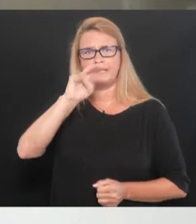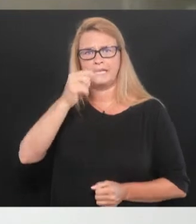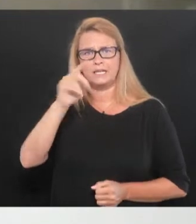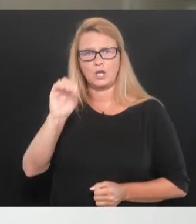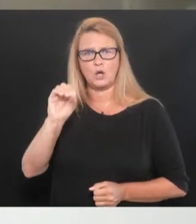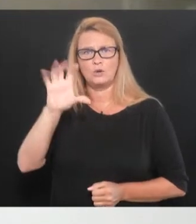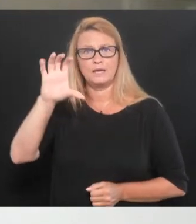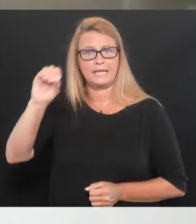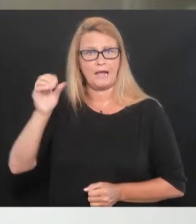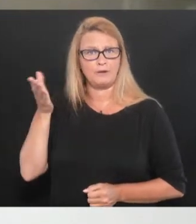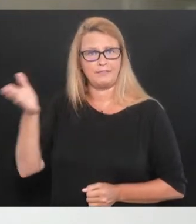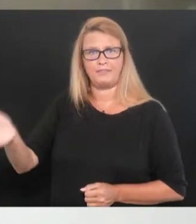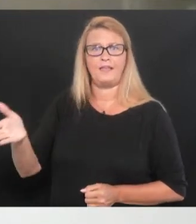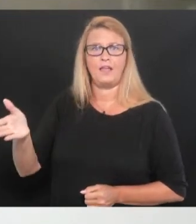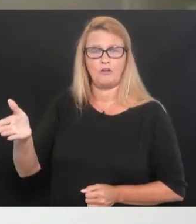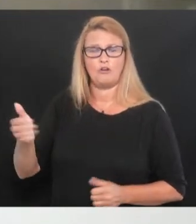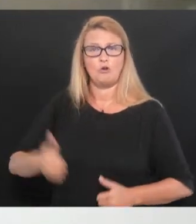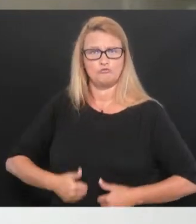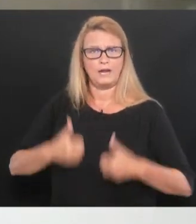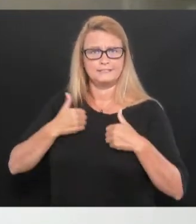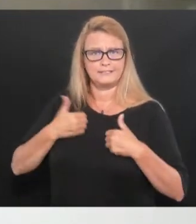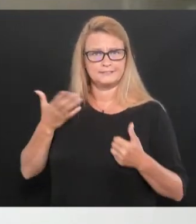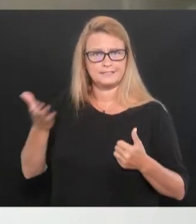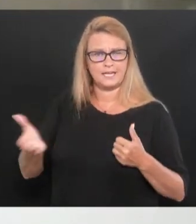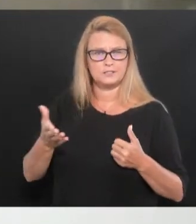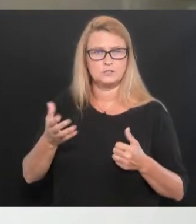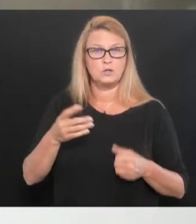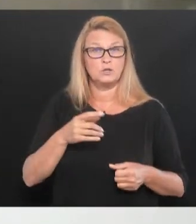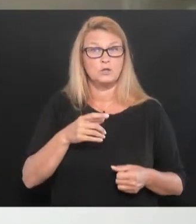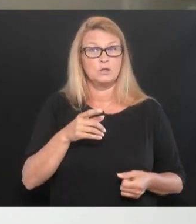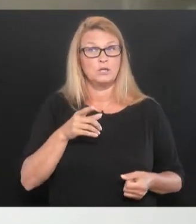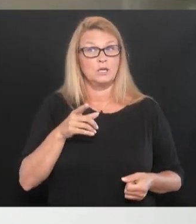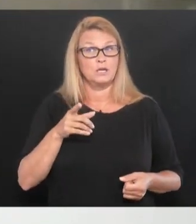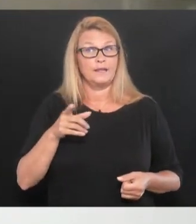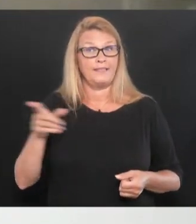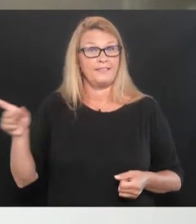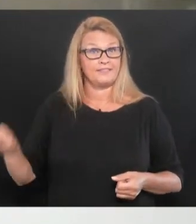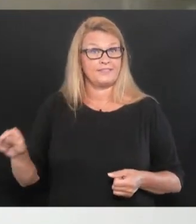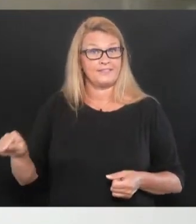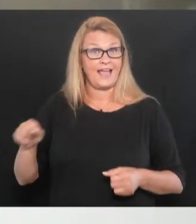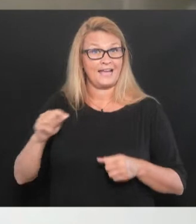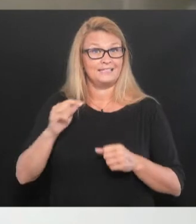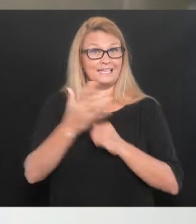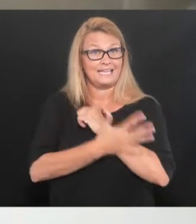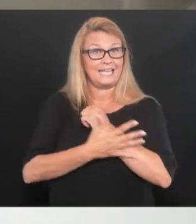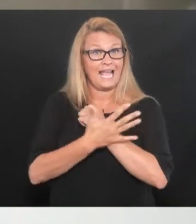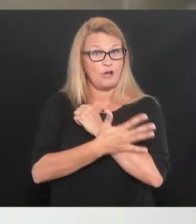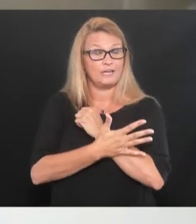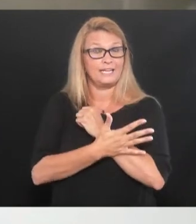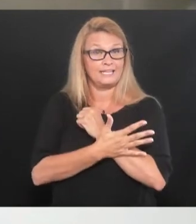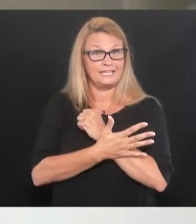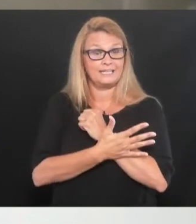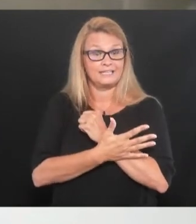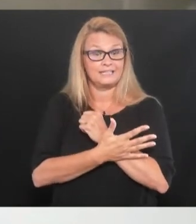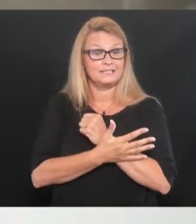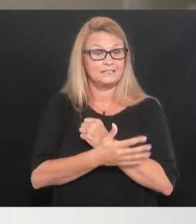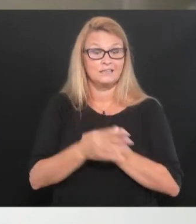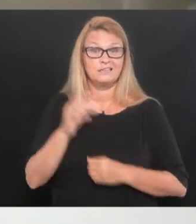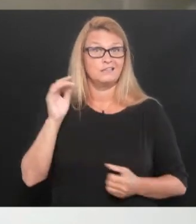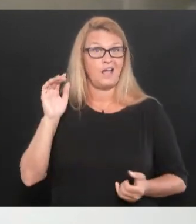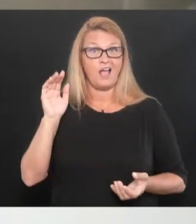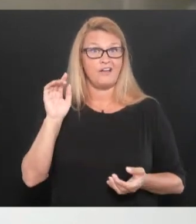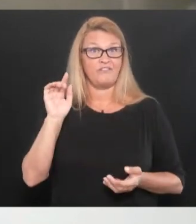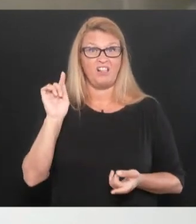talking to residents there. One of the more extremely vaccine hesitant counties in the state. I think they're still sitting about